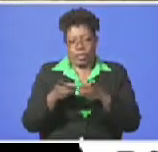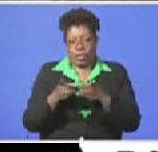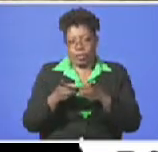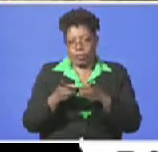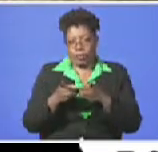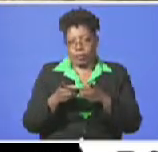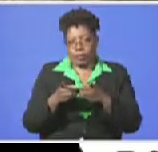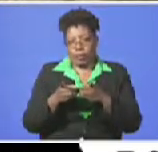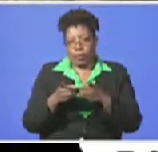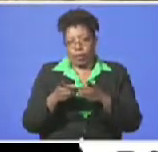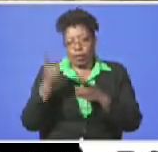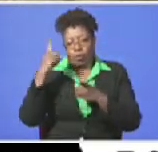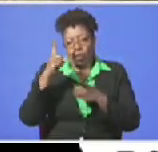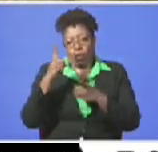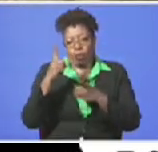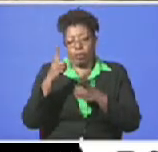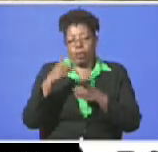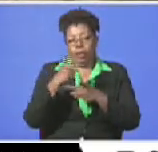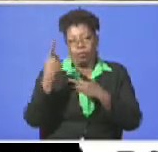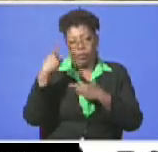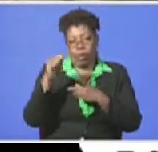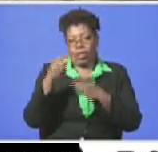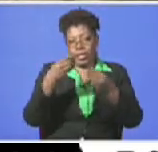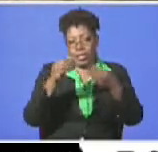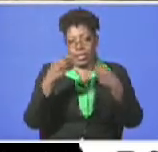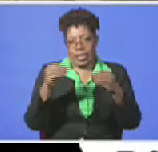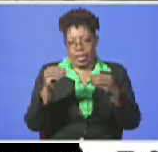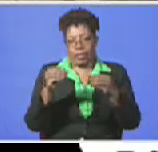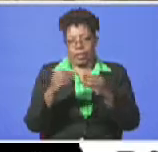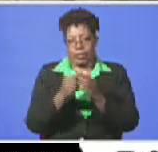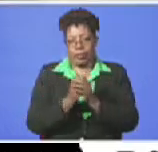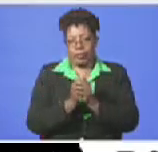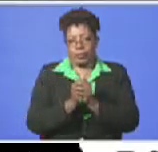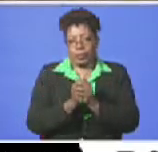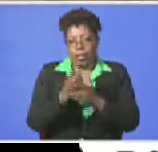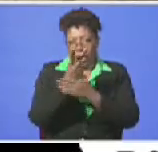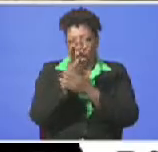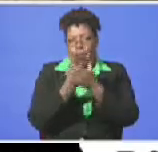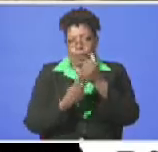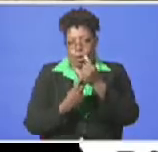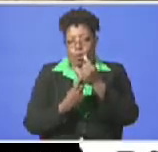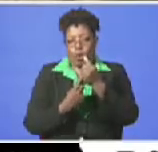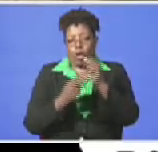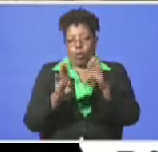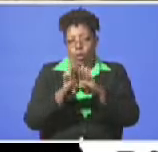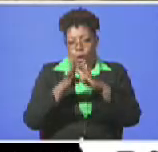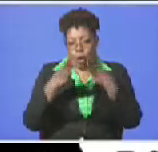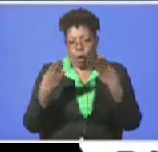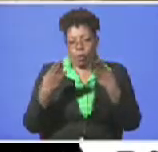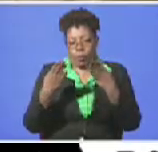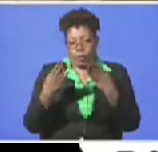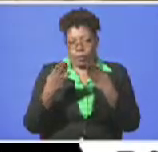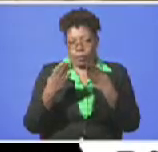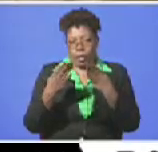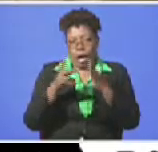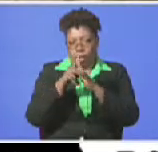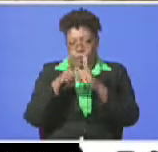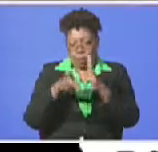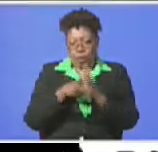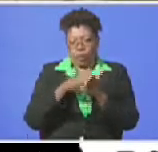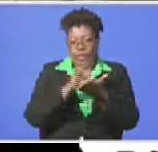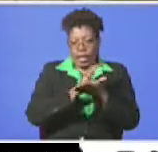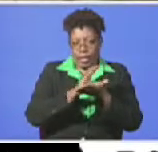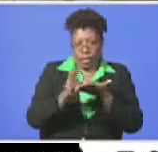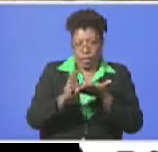the cornerstone of its sales and marketing strategy. Now, both resorts will reopen with the Sandals Platinum protocols of